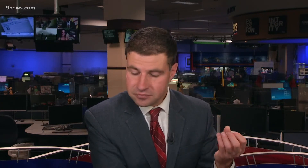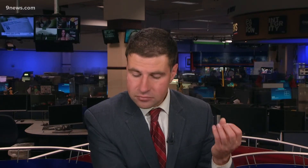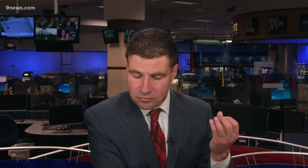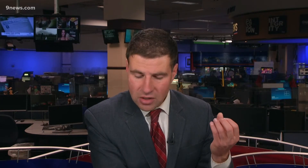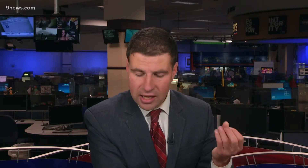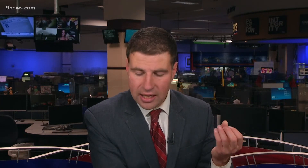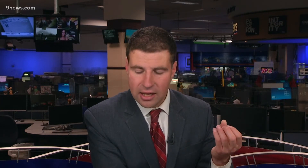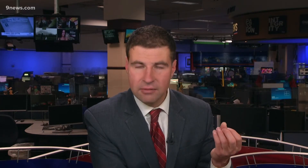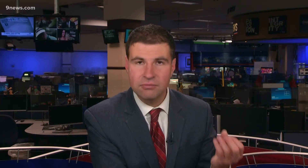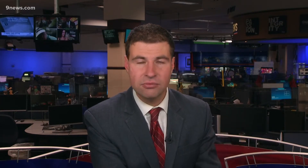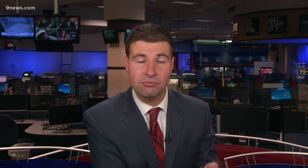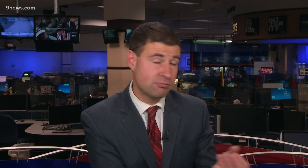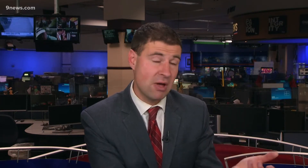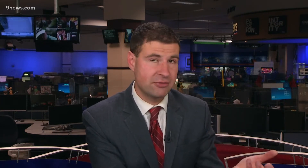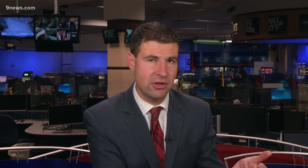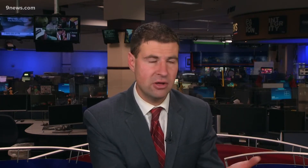also